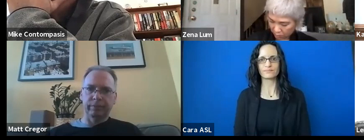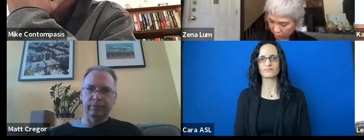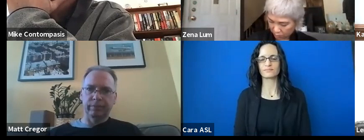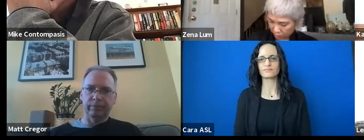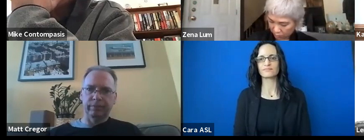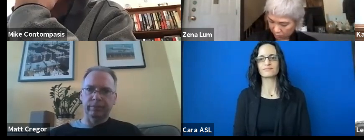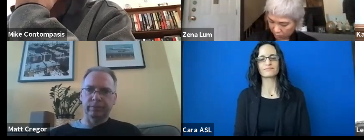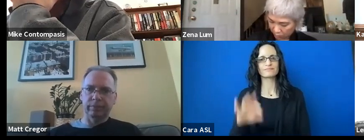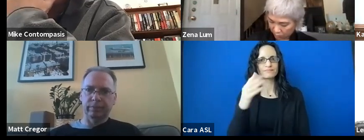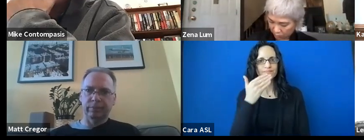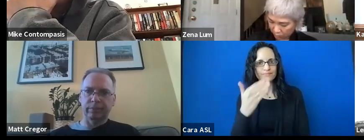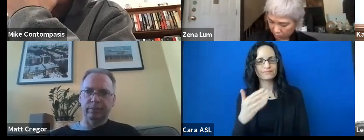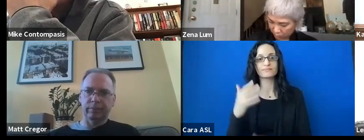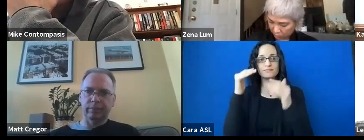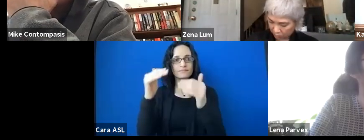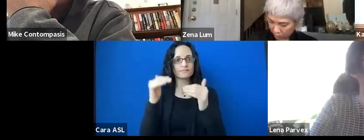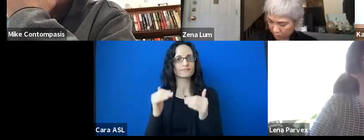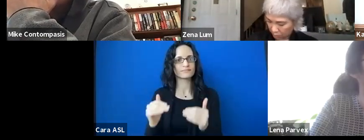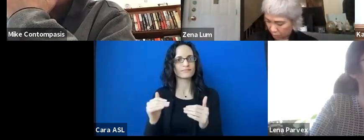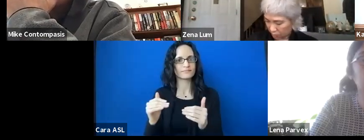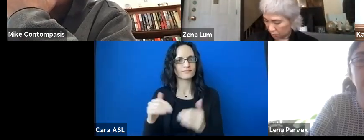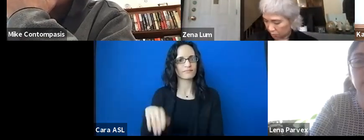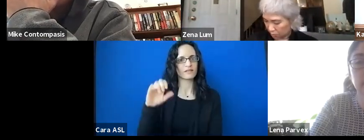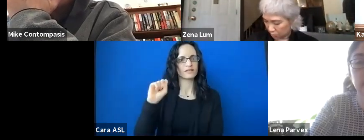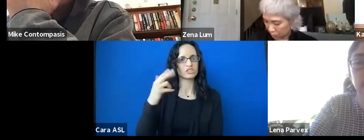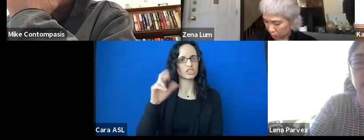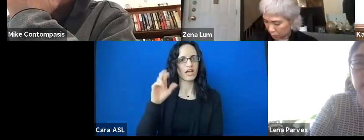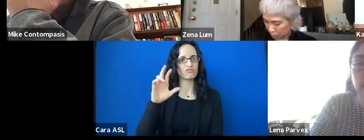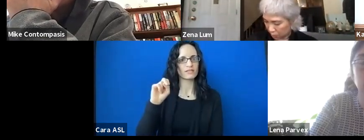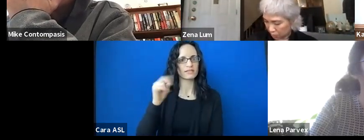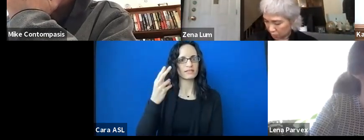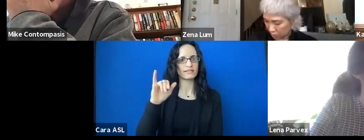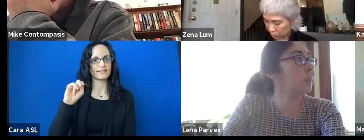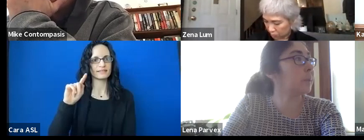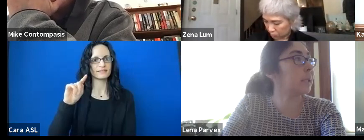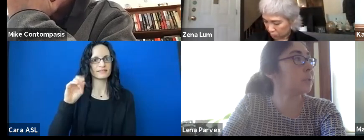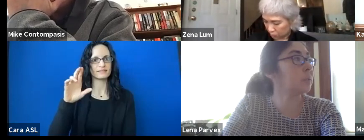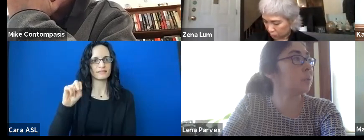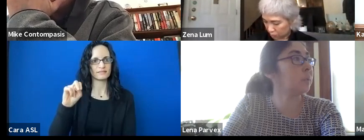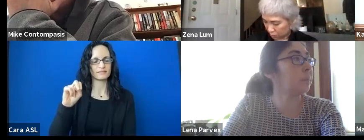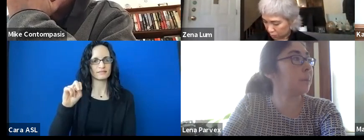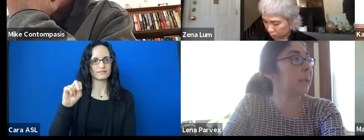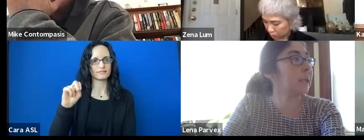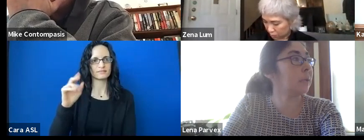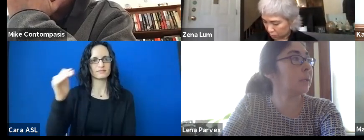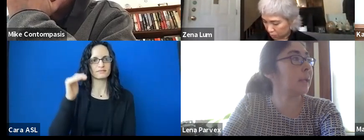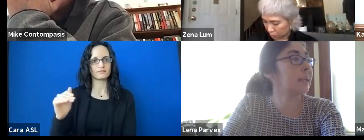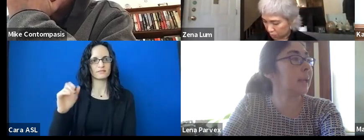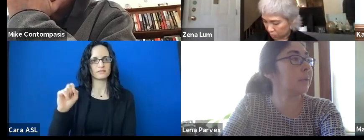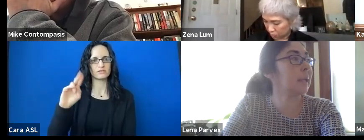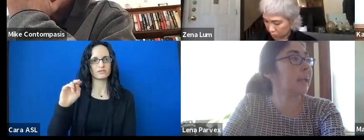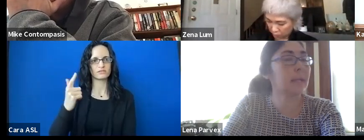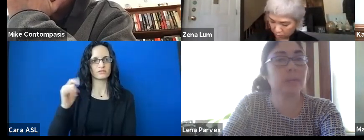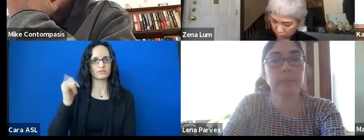Thank you. Next speaker is Sharon Hinton, followed by Sung-Yu Pai